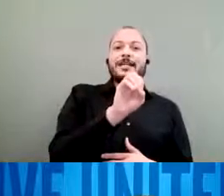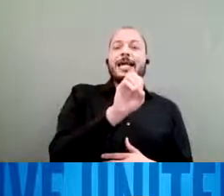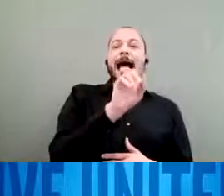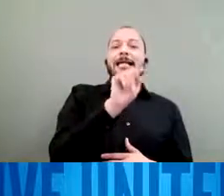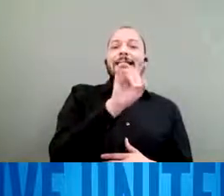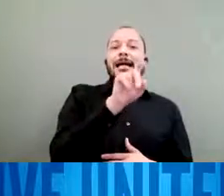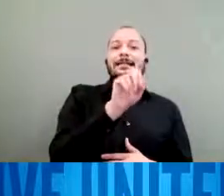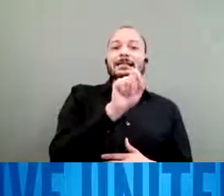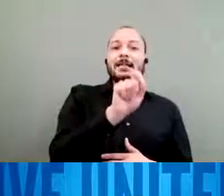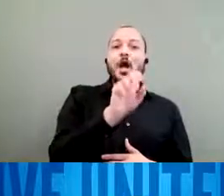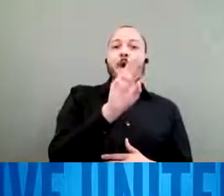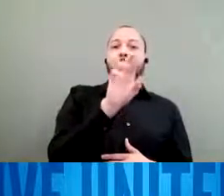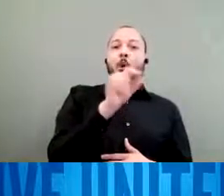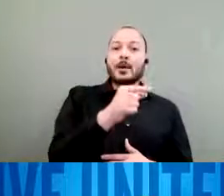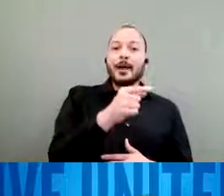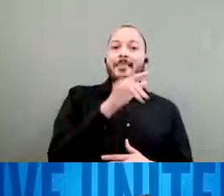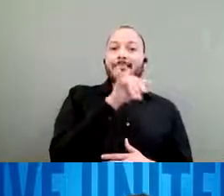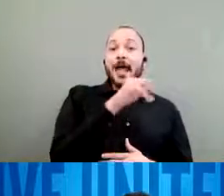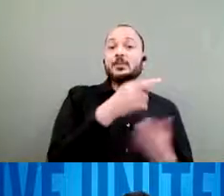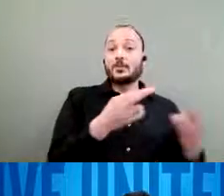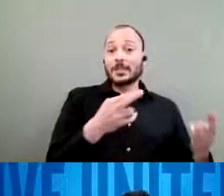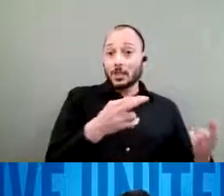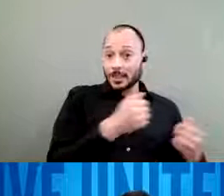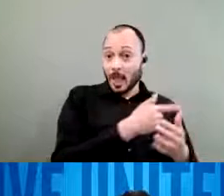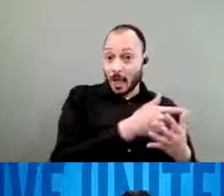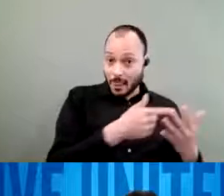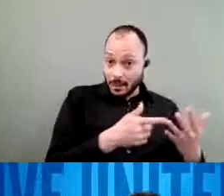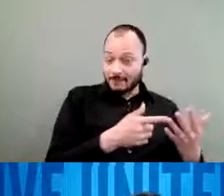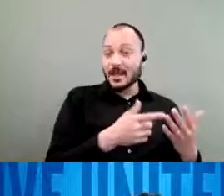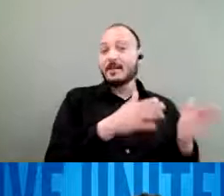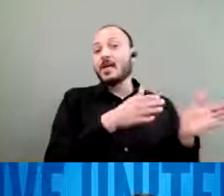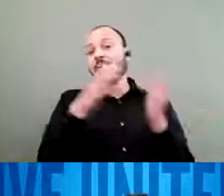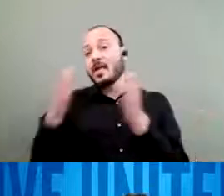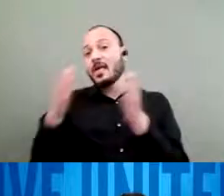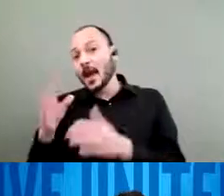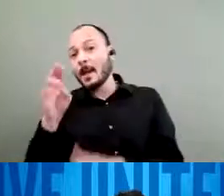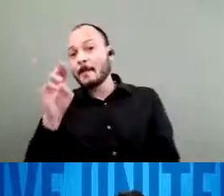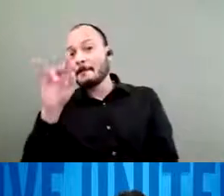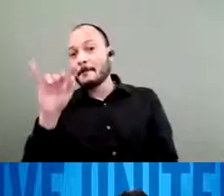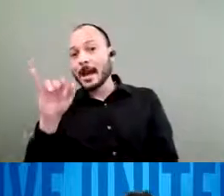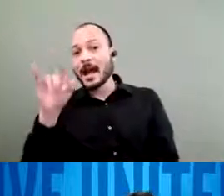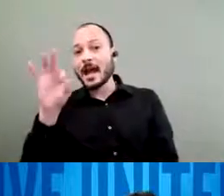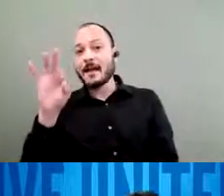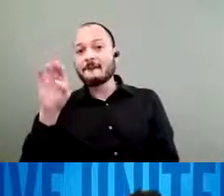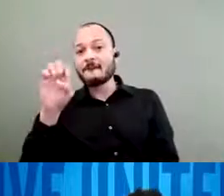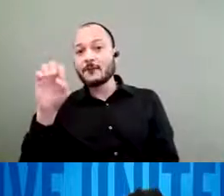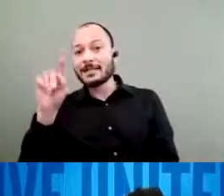page with all of that, and now you're at myfreetaxes.com. This is where you're actually going to